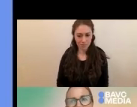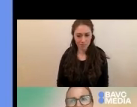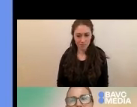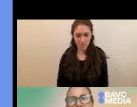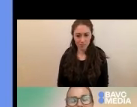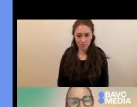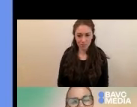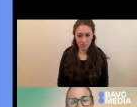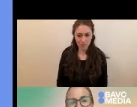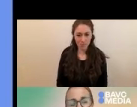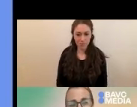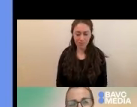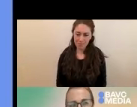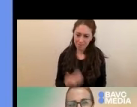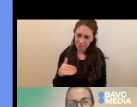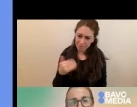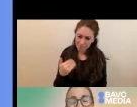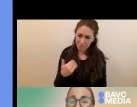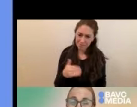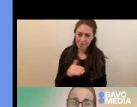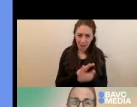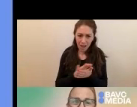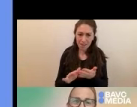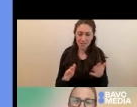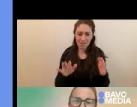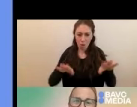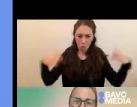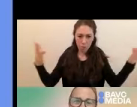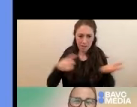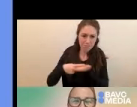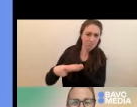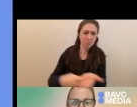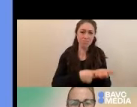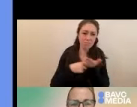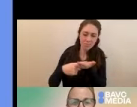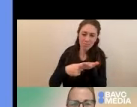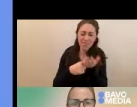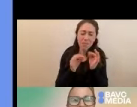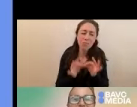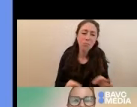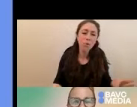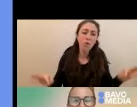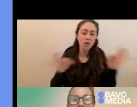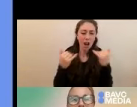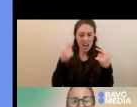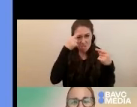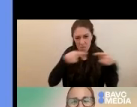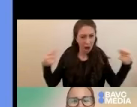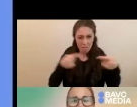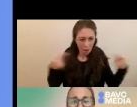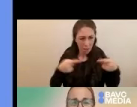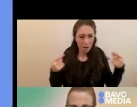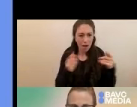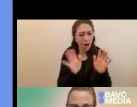important to create important civil discourse, particularly in times like this when things can be so fraught. So we really